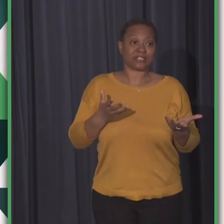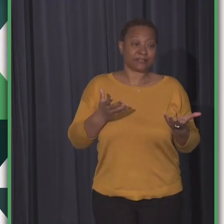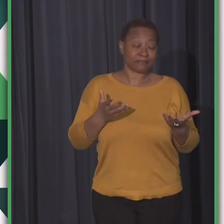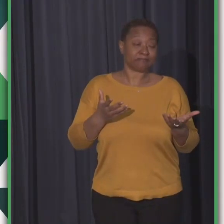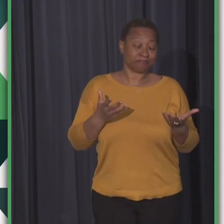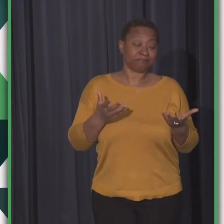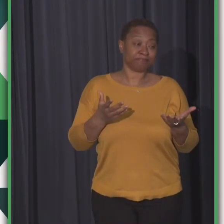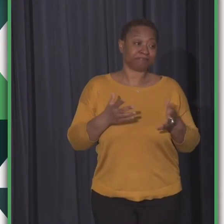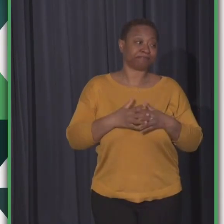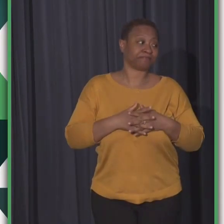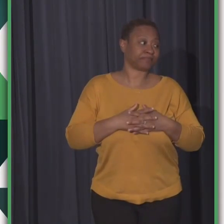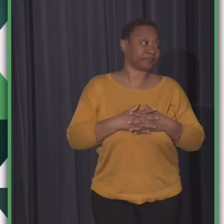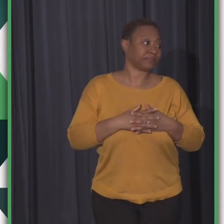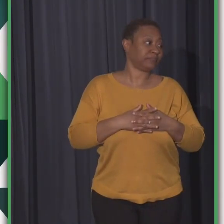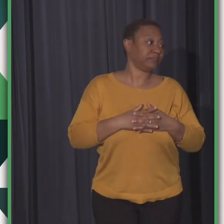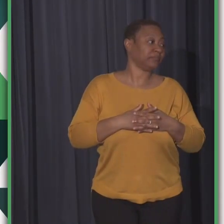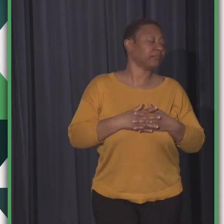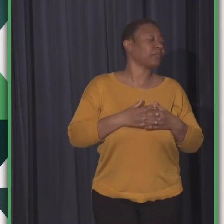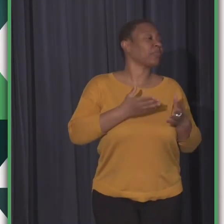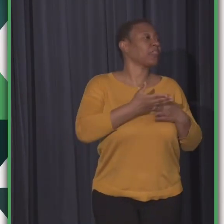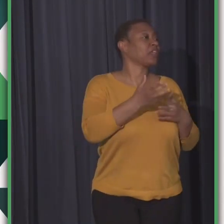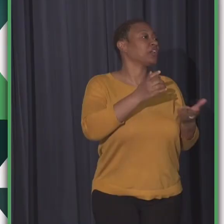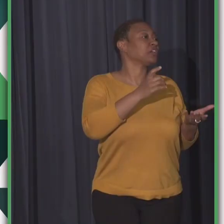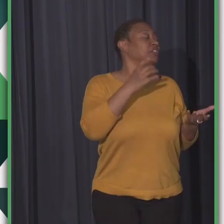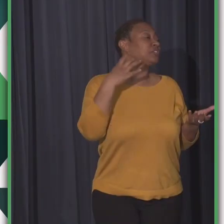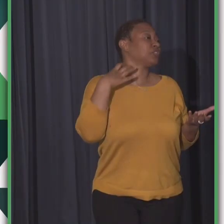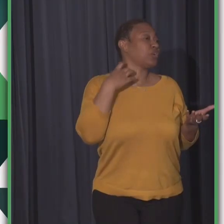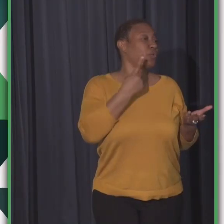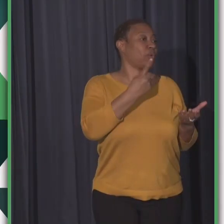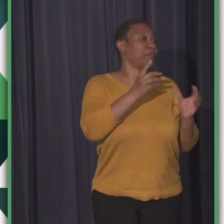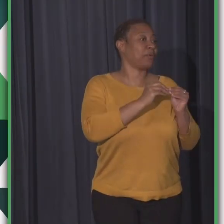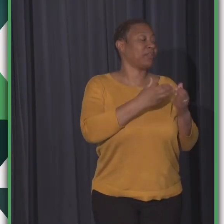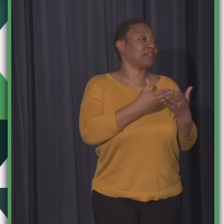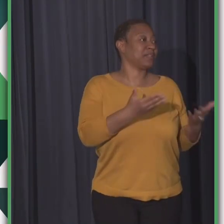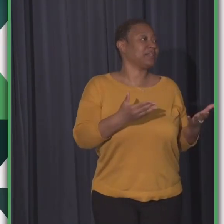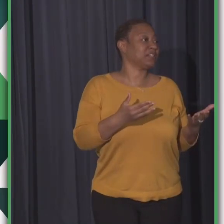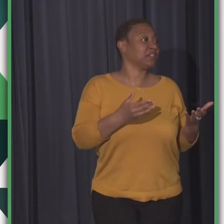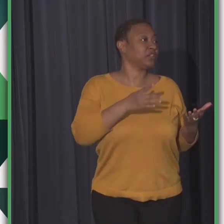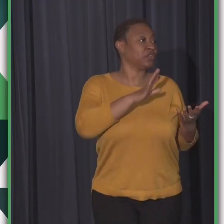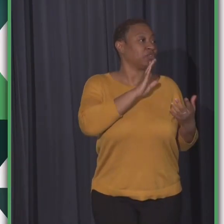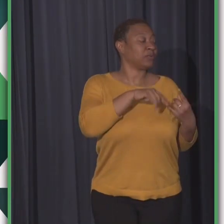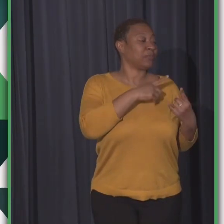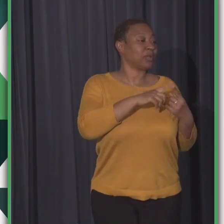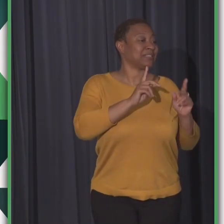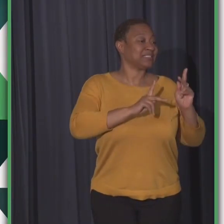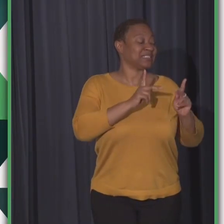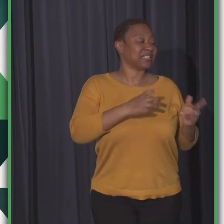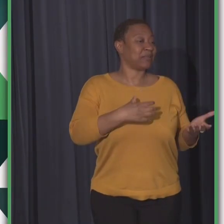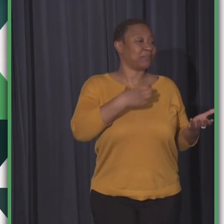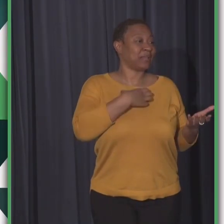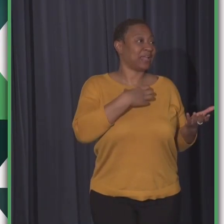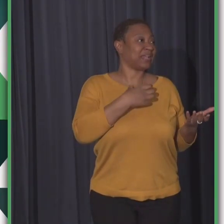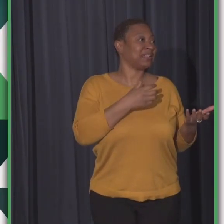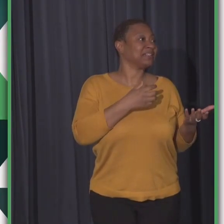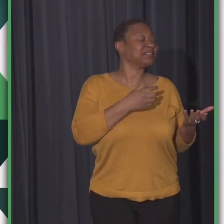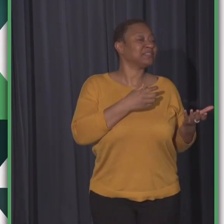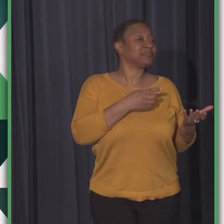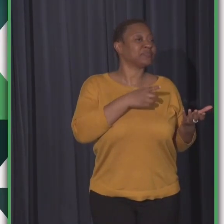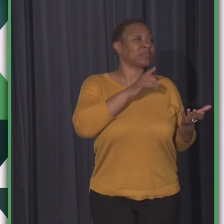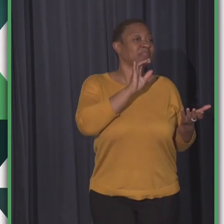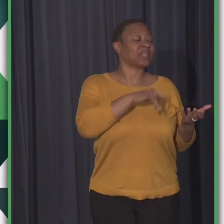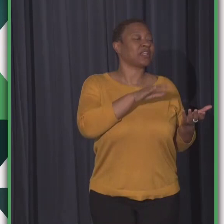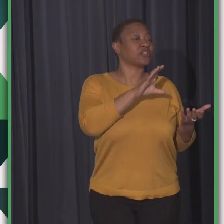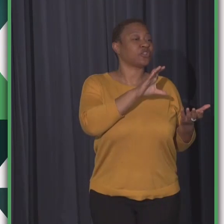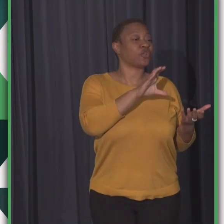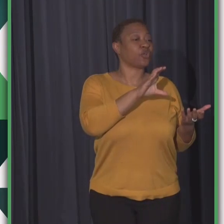compliance. Through the chair, one more thing. So when you speak of citizen complaints, that's where the code of